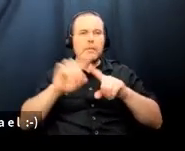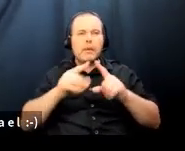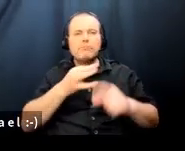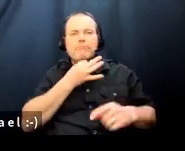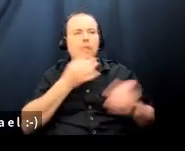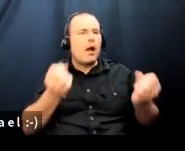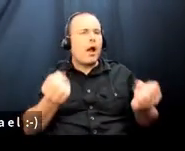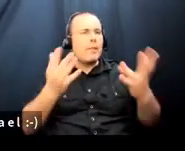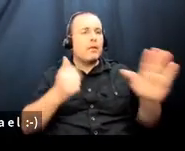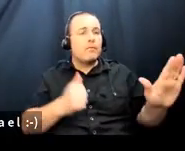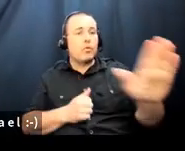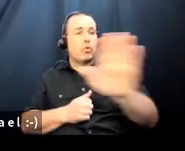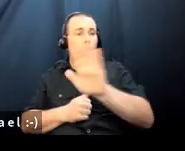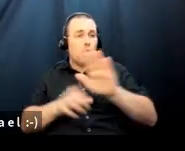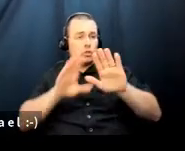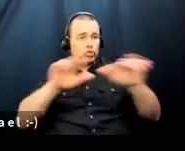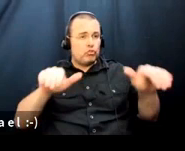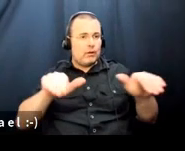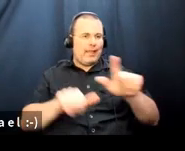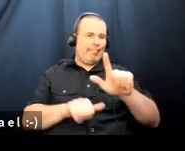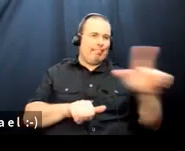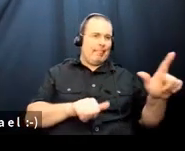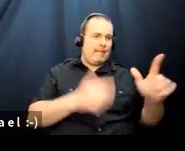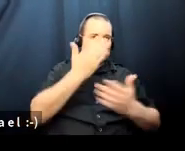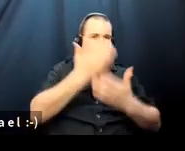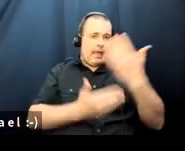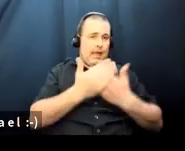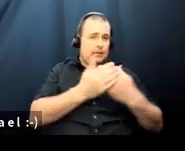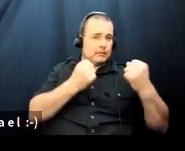are left-handed? Are left-hand dominant?